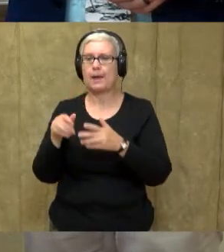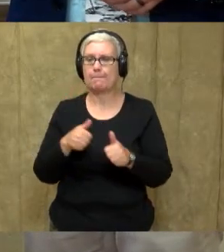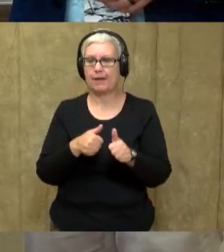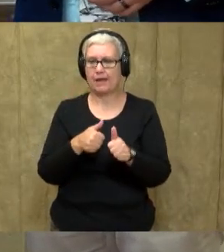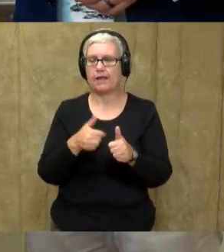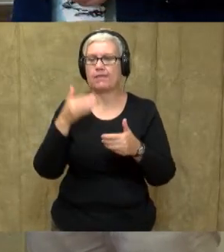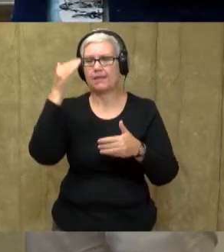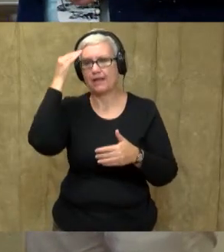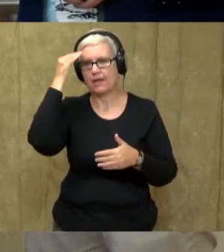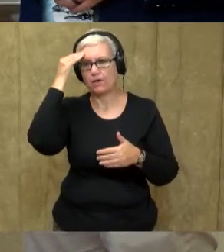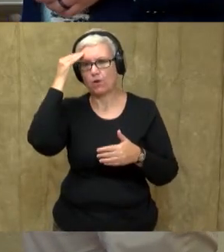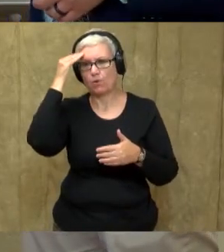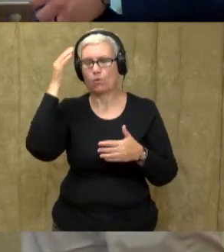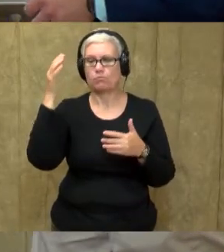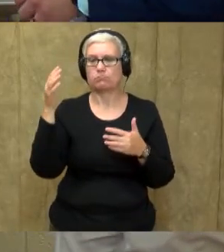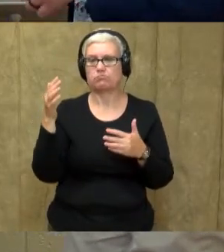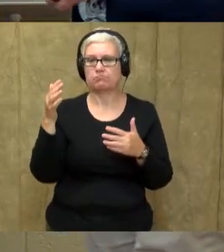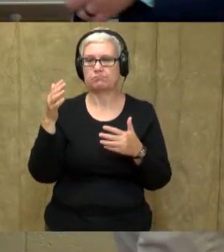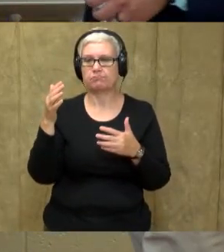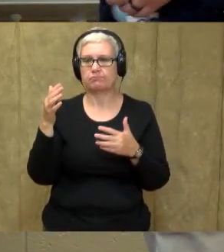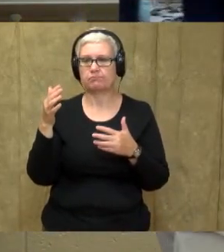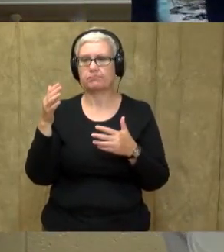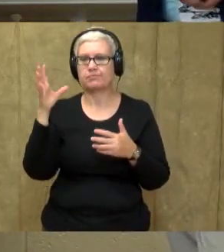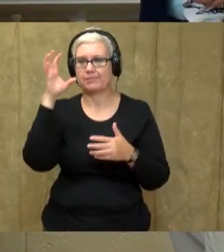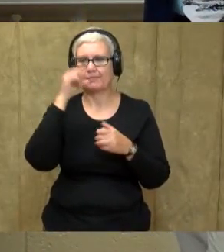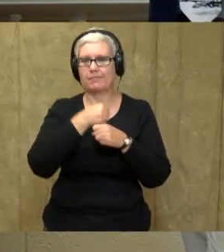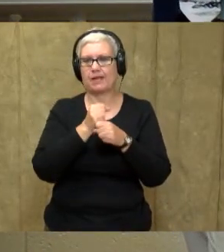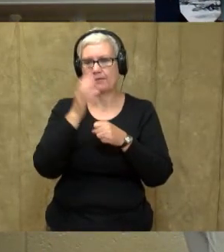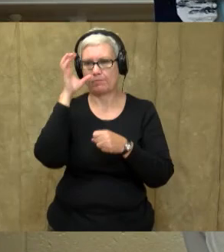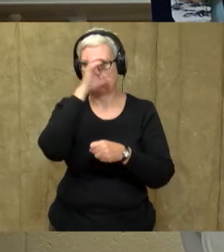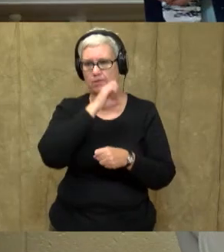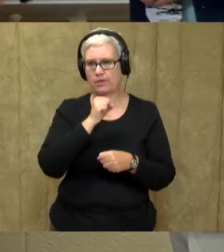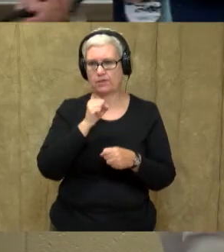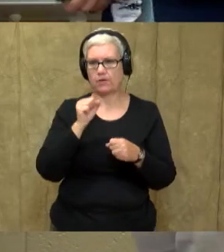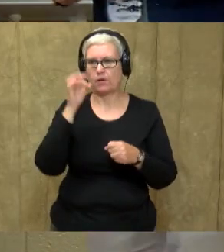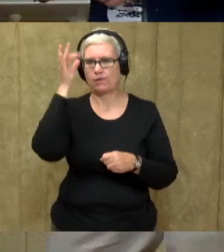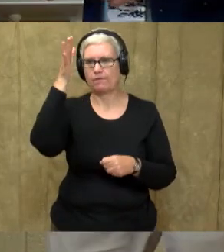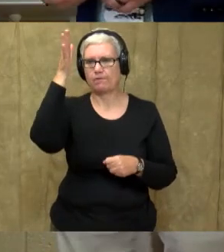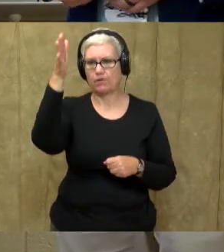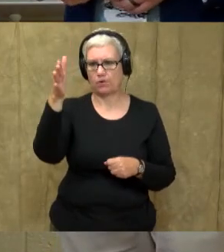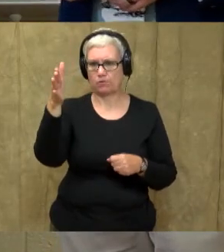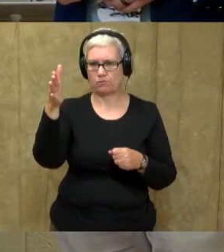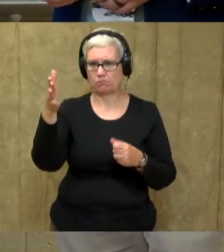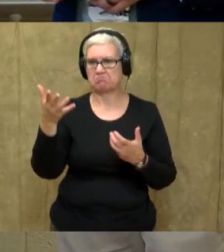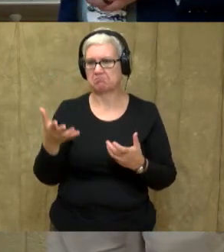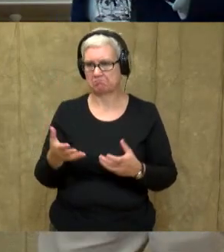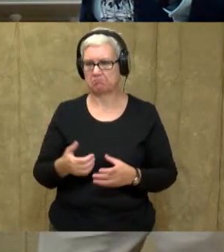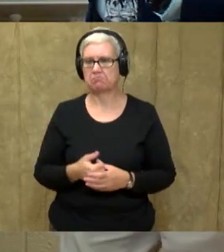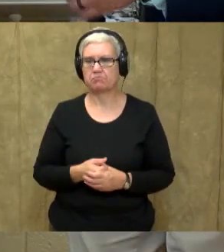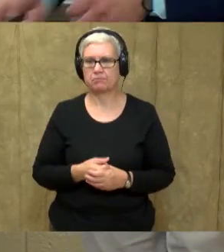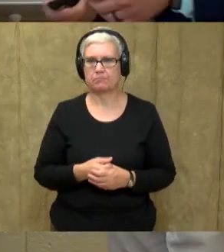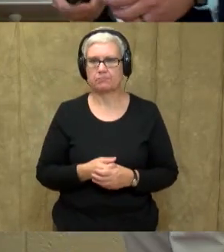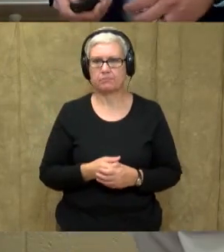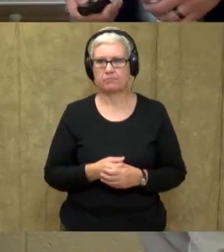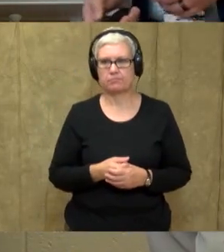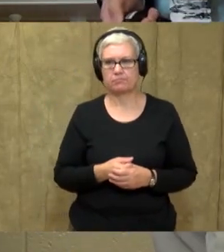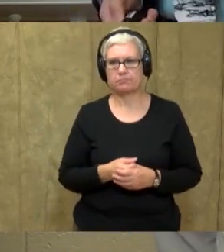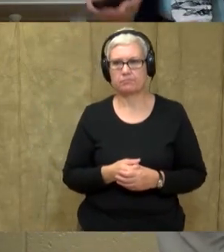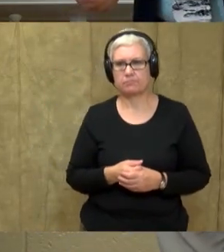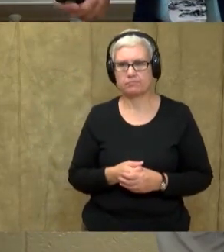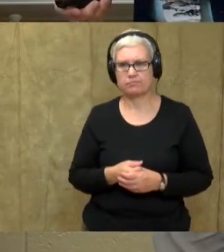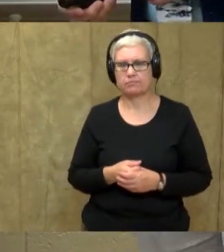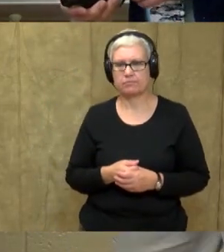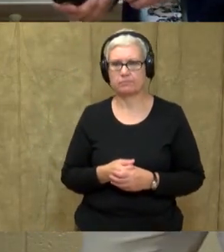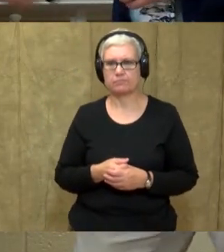that knowledge to my advantage and make predictions about the future outcome. So let's kind of dig in deep